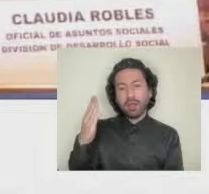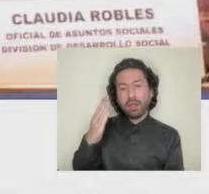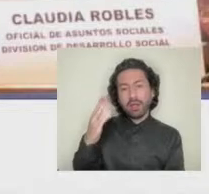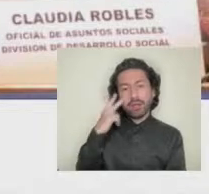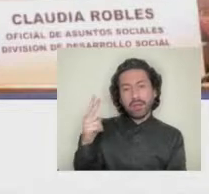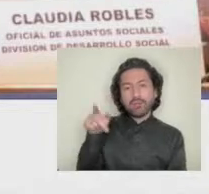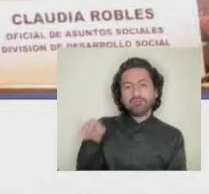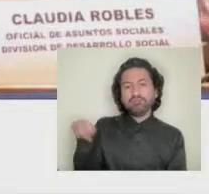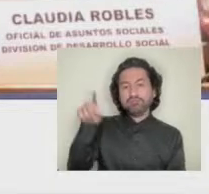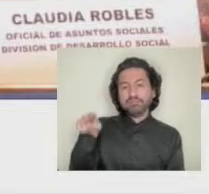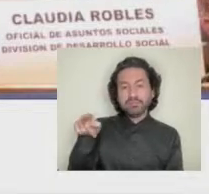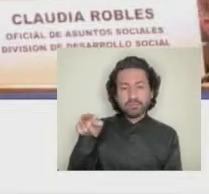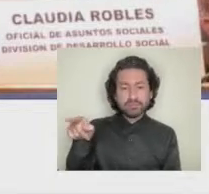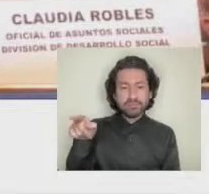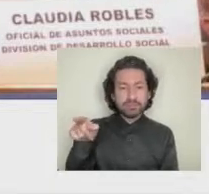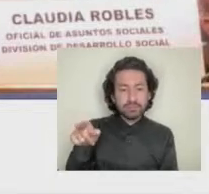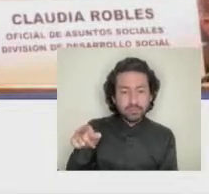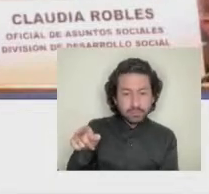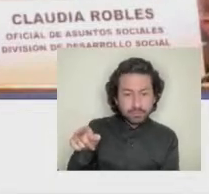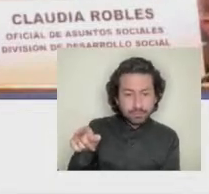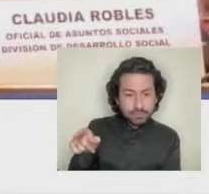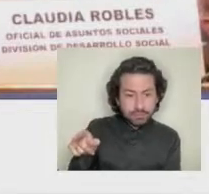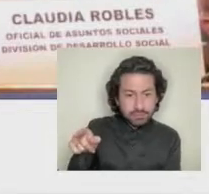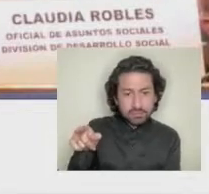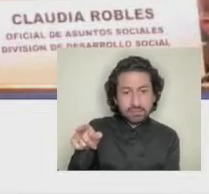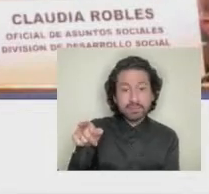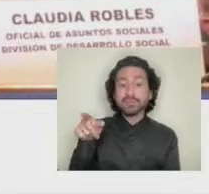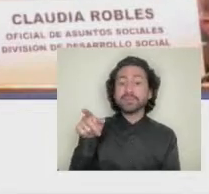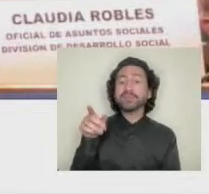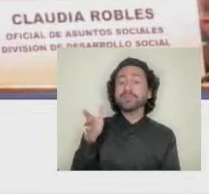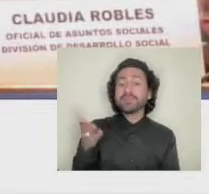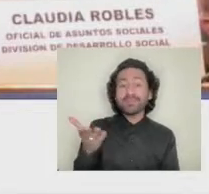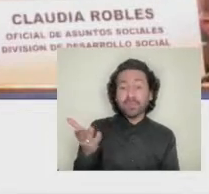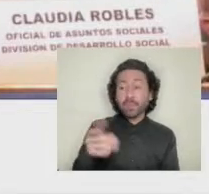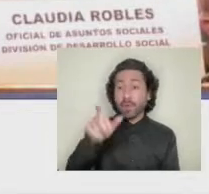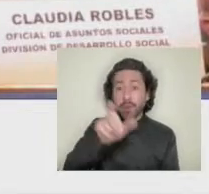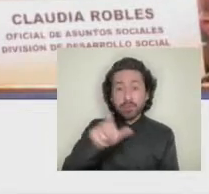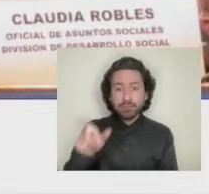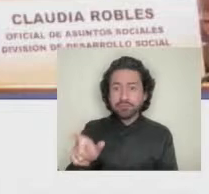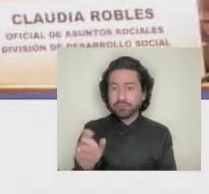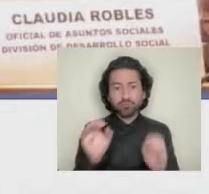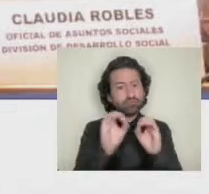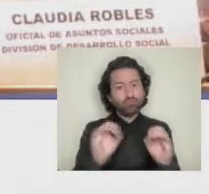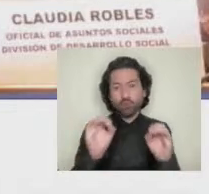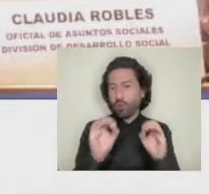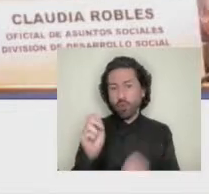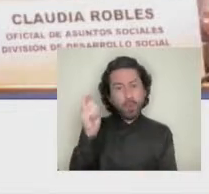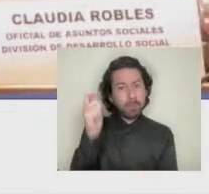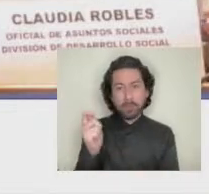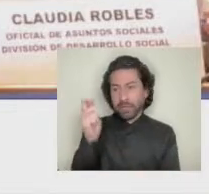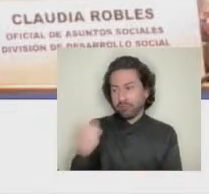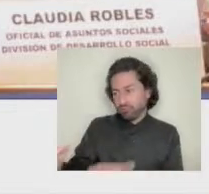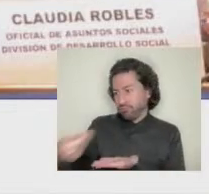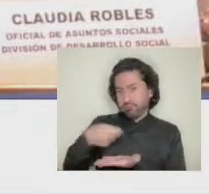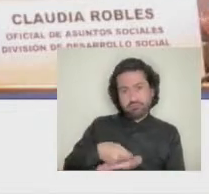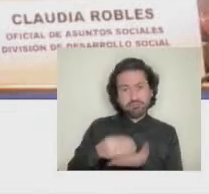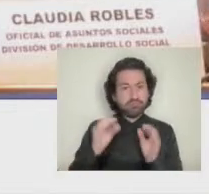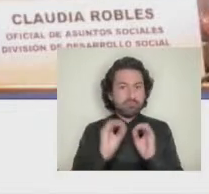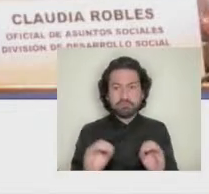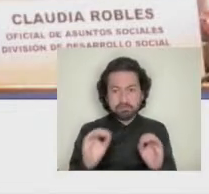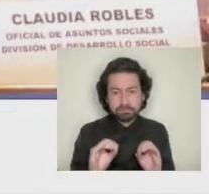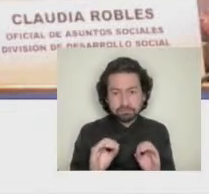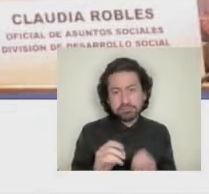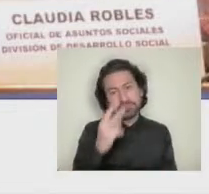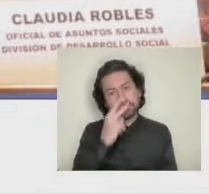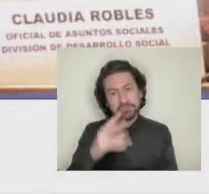simply illustrates what we find in the diamonds is the proportion of people that lack access to a pension. And we can see